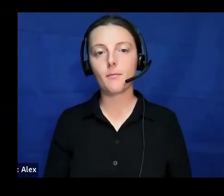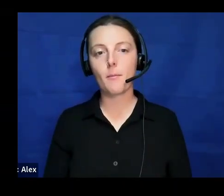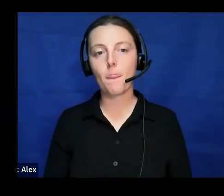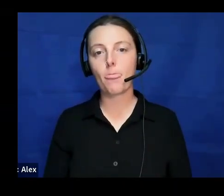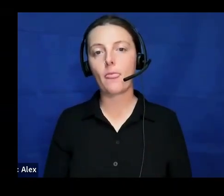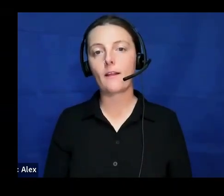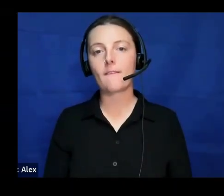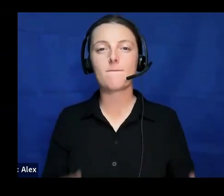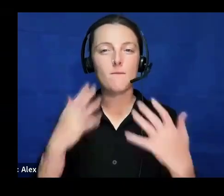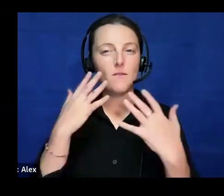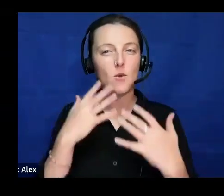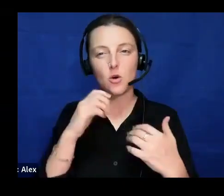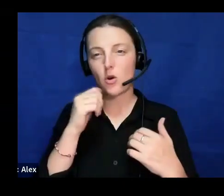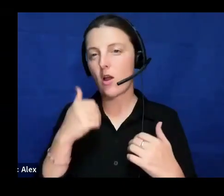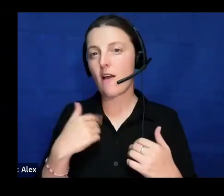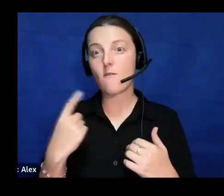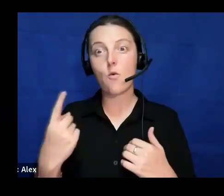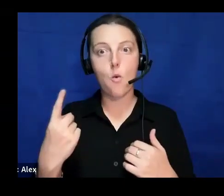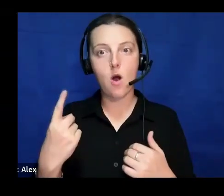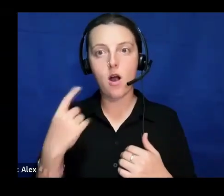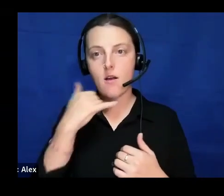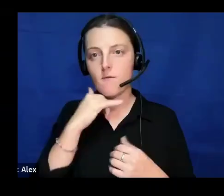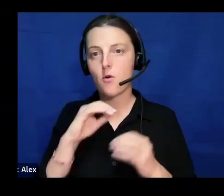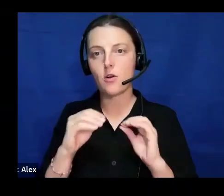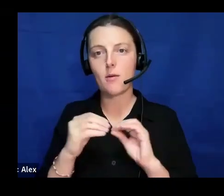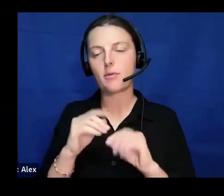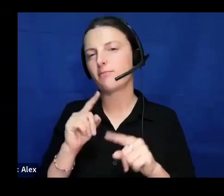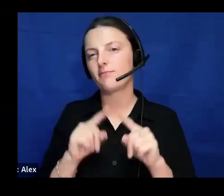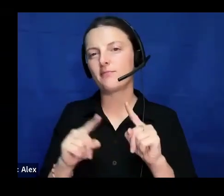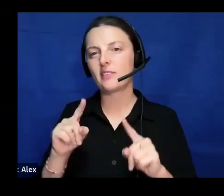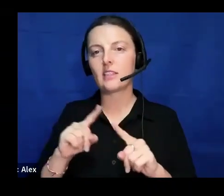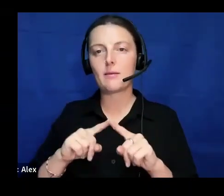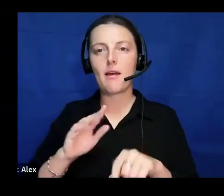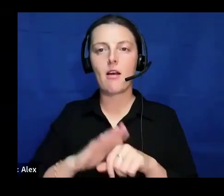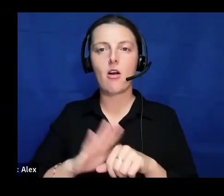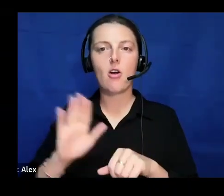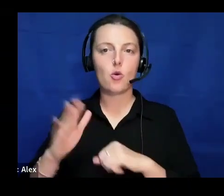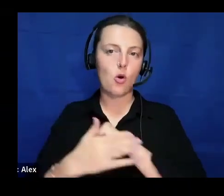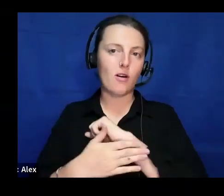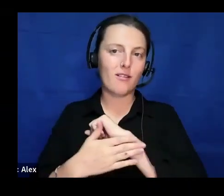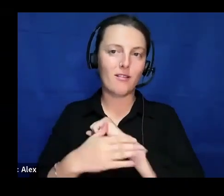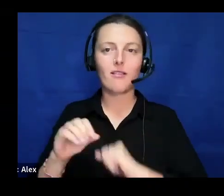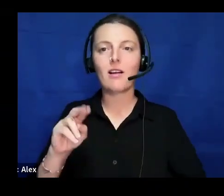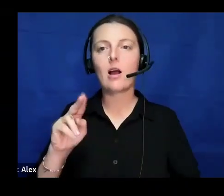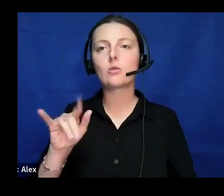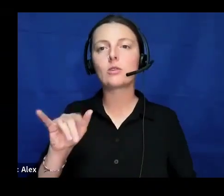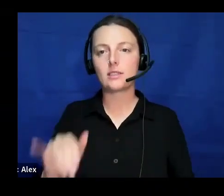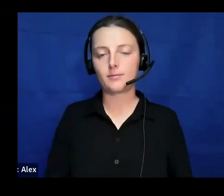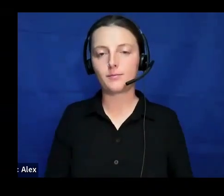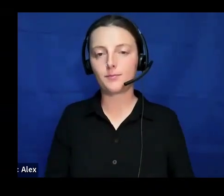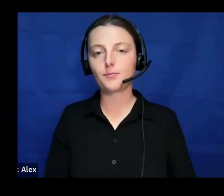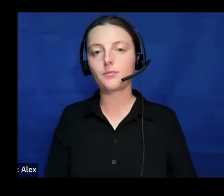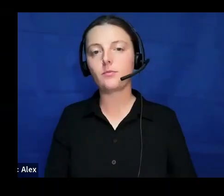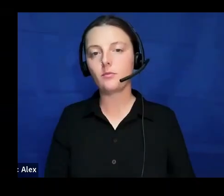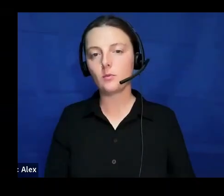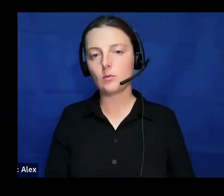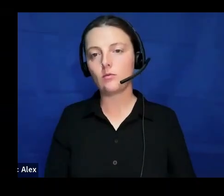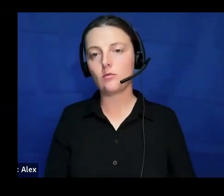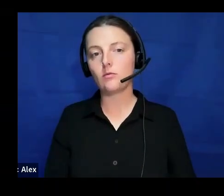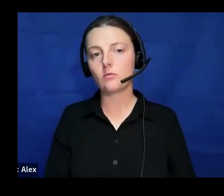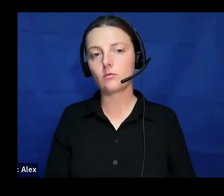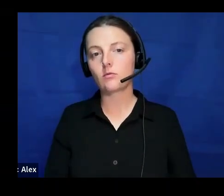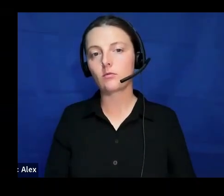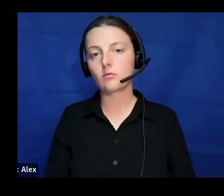So they're different depending on the county that you live in. So always I recommend putting the